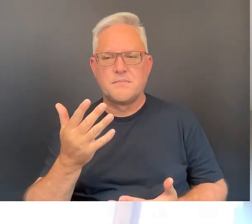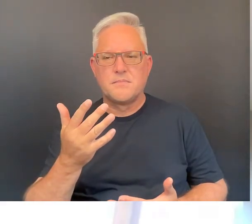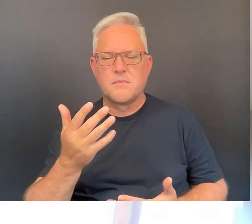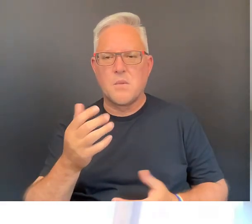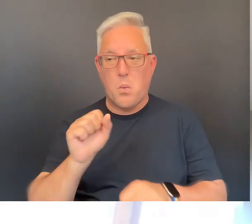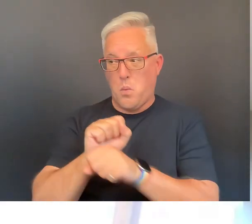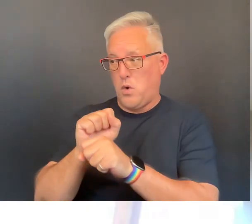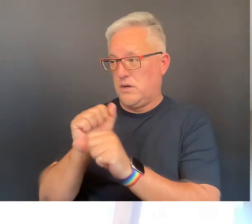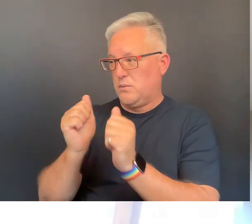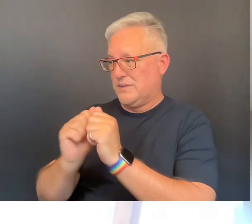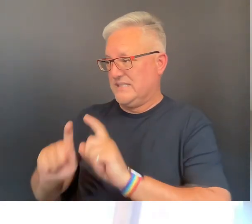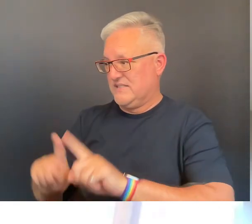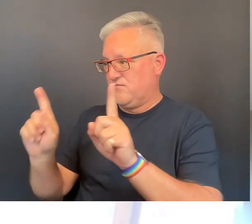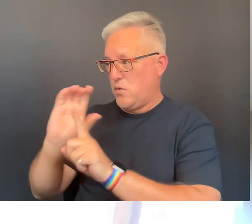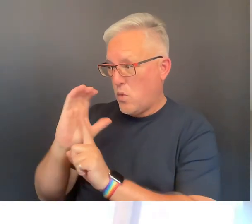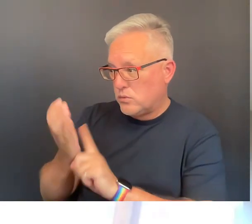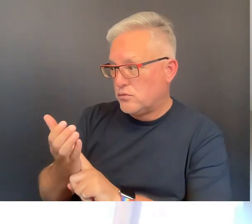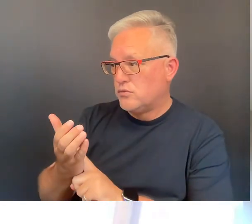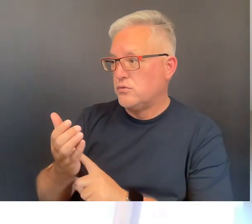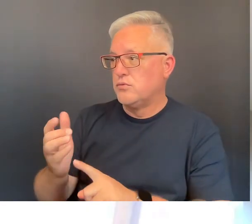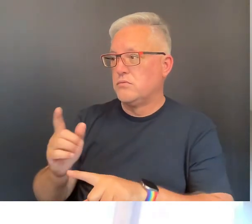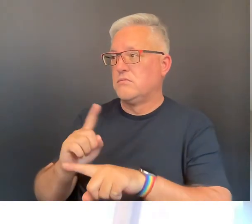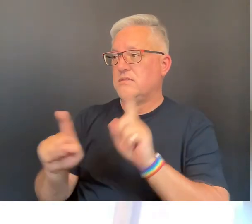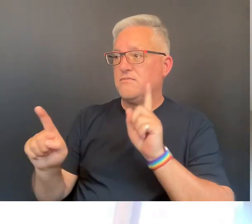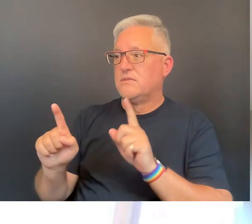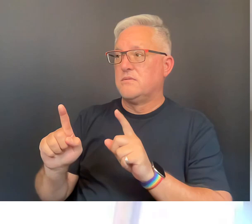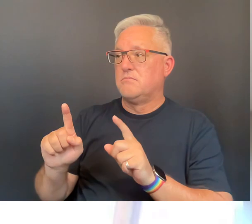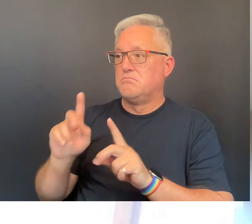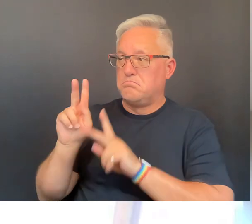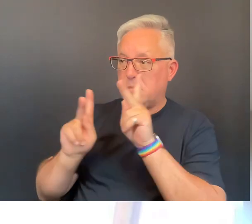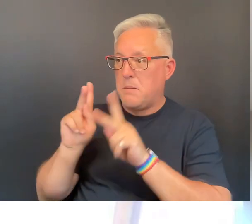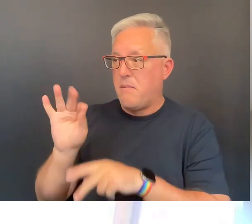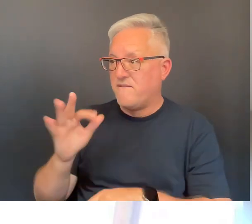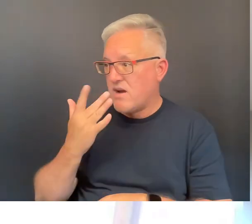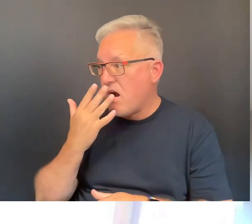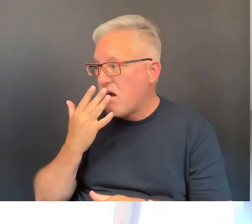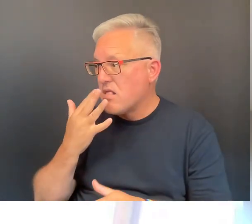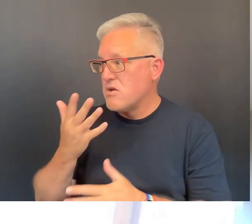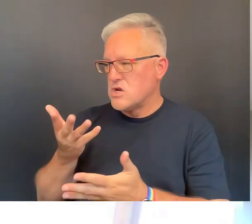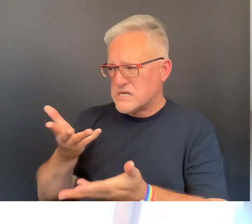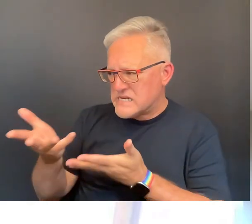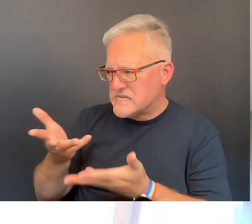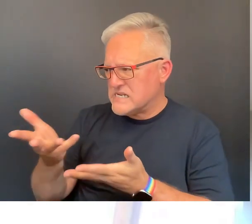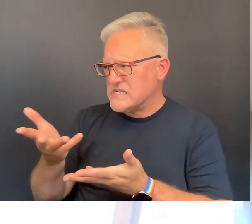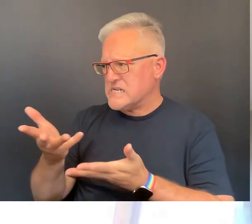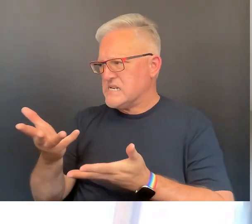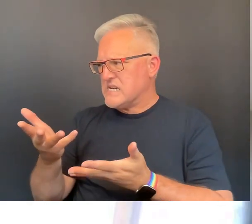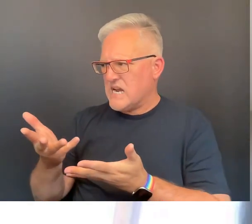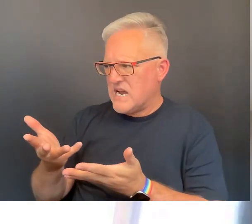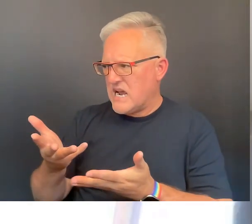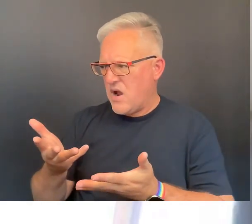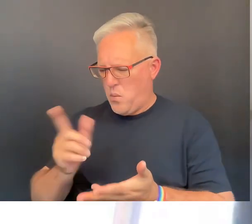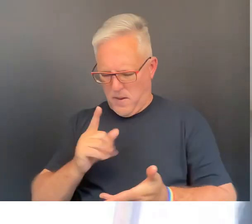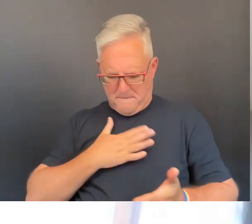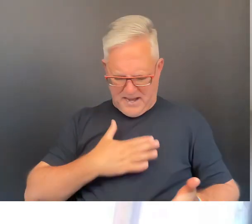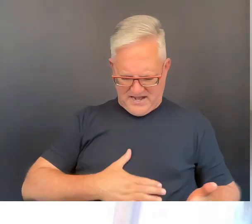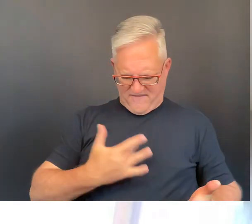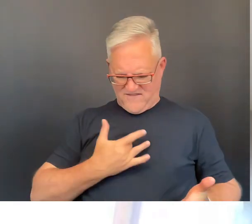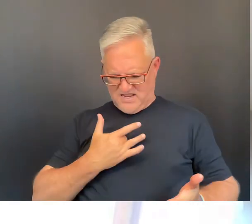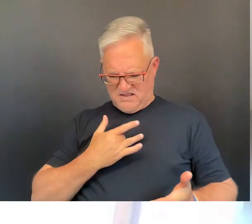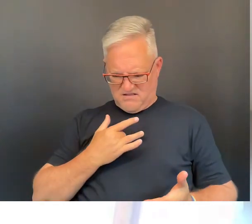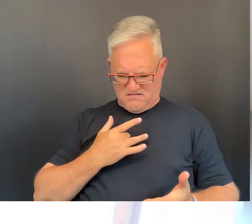people of culture, groups, people of color. And it's not like a one-time